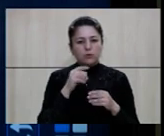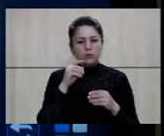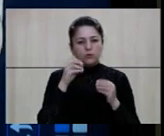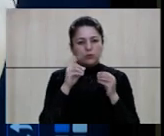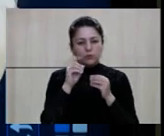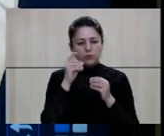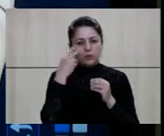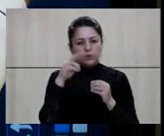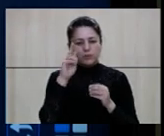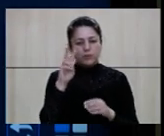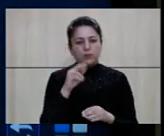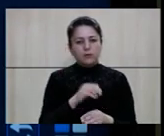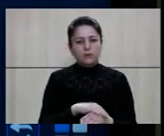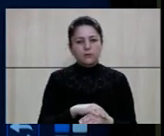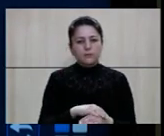3223.22,